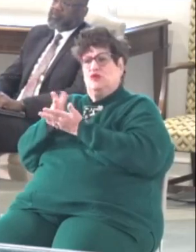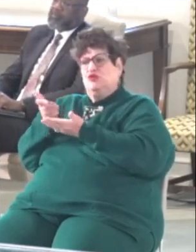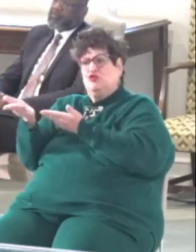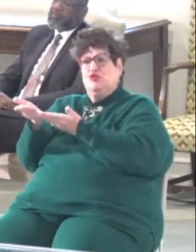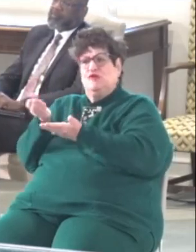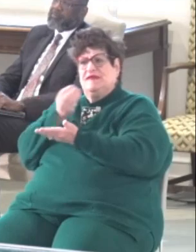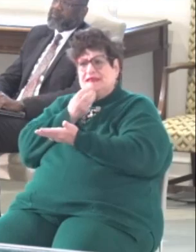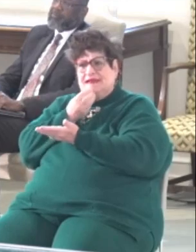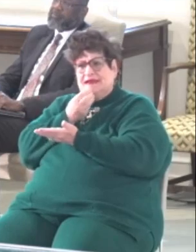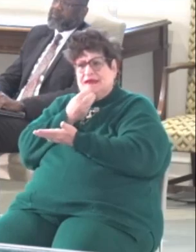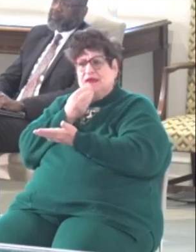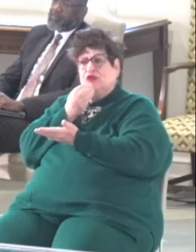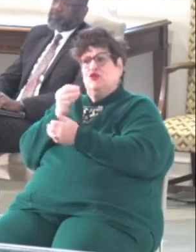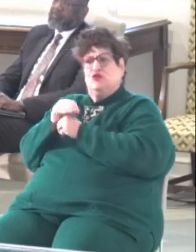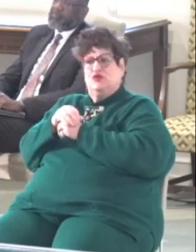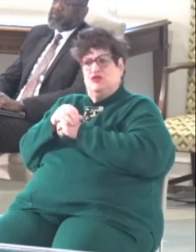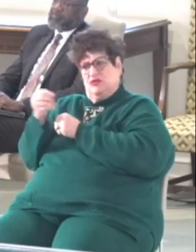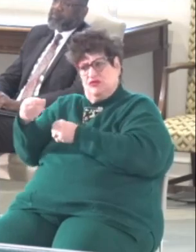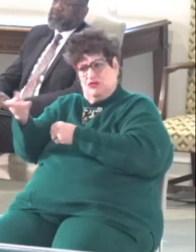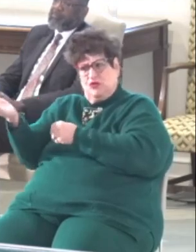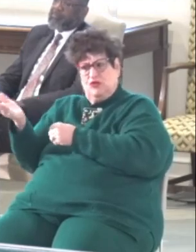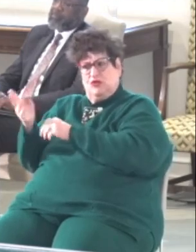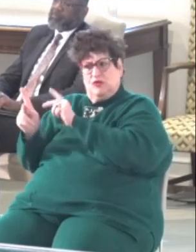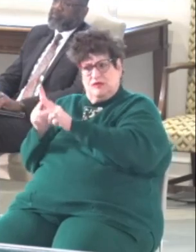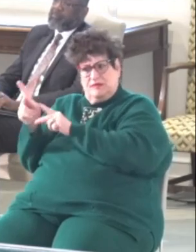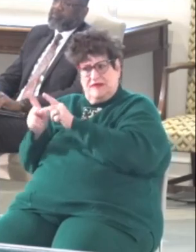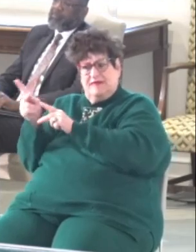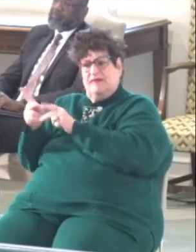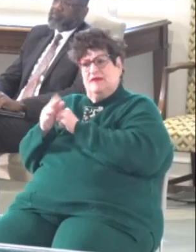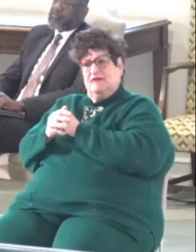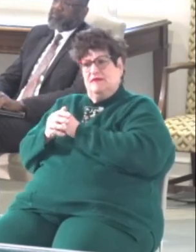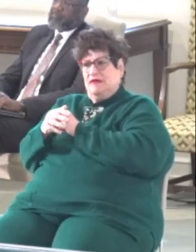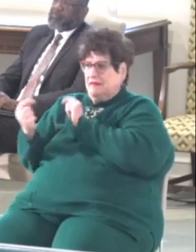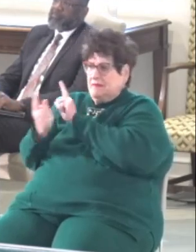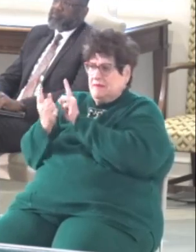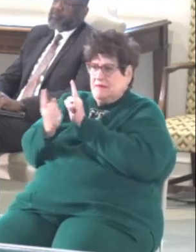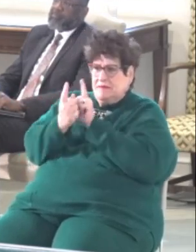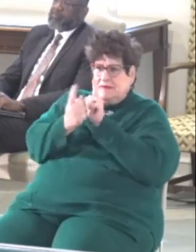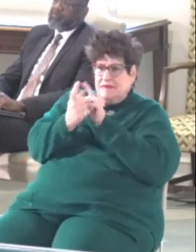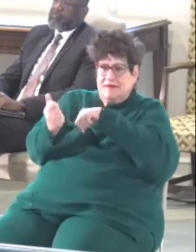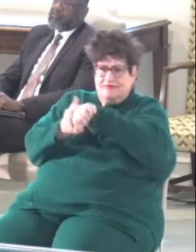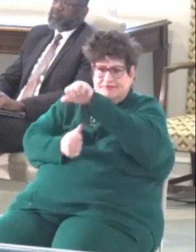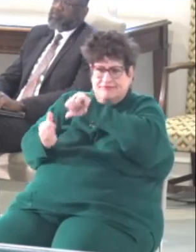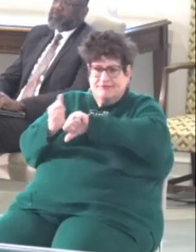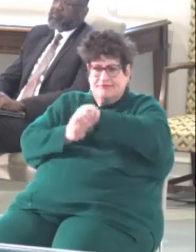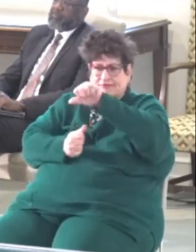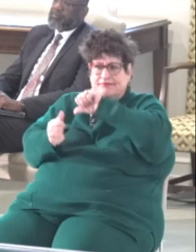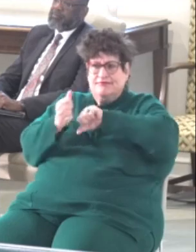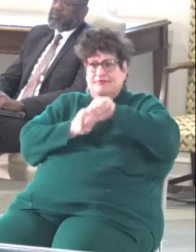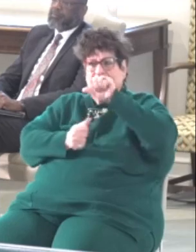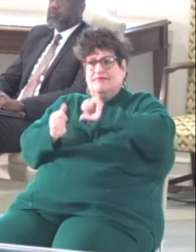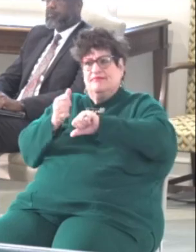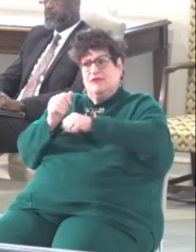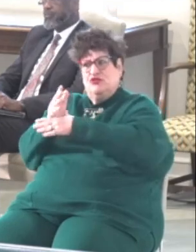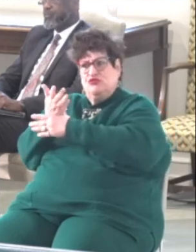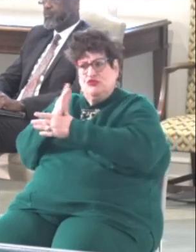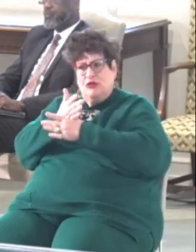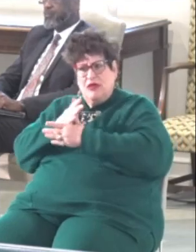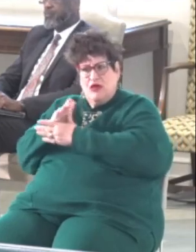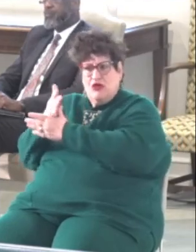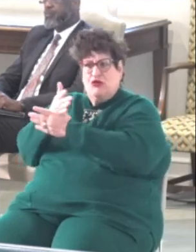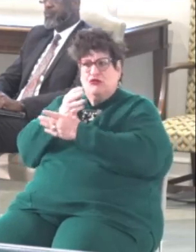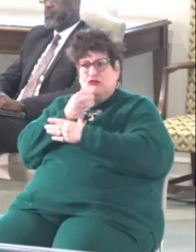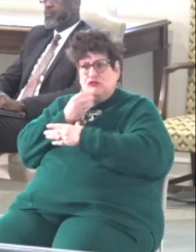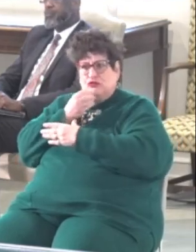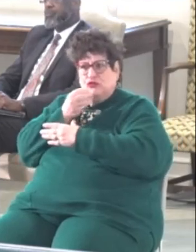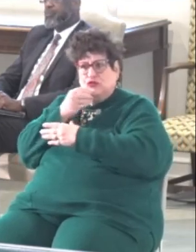community and seeing the bright eyes and faces of the families as they had this opportunity to share this free meal. And then